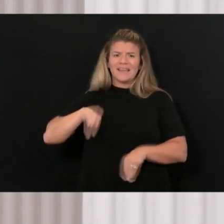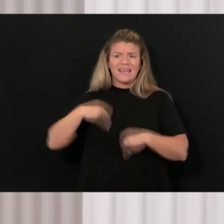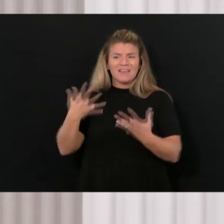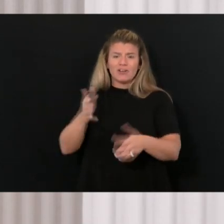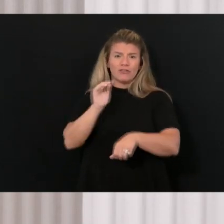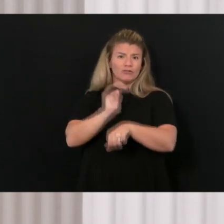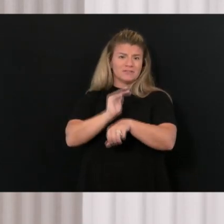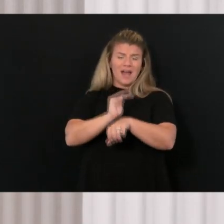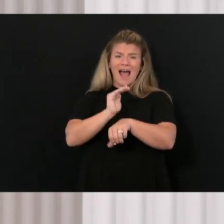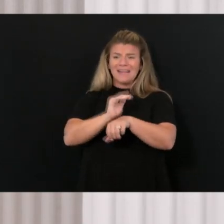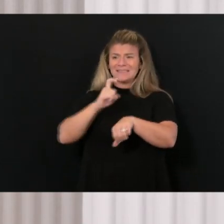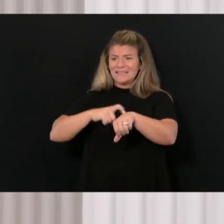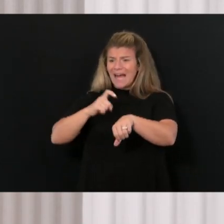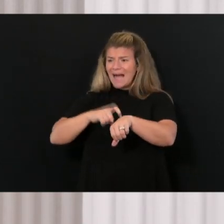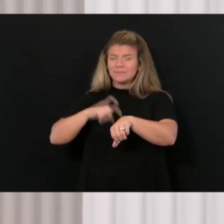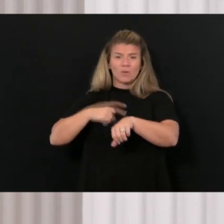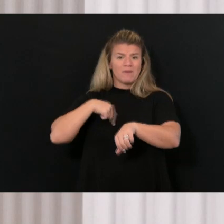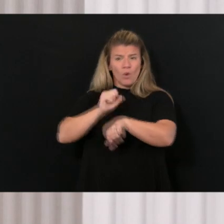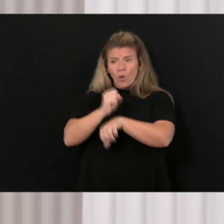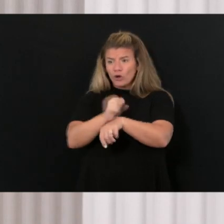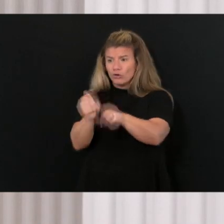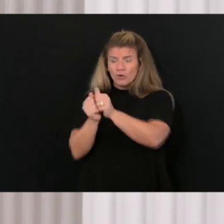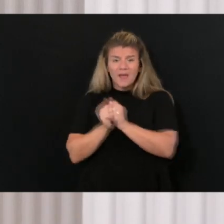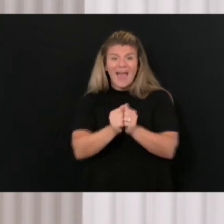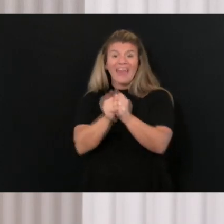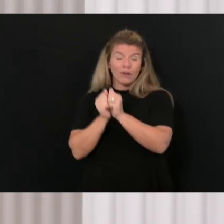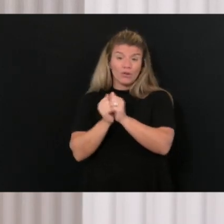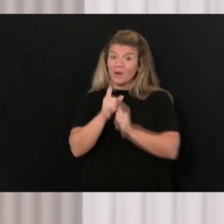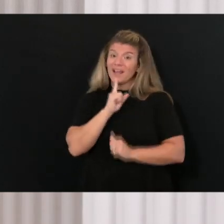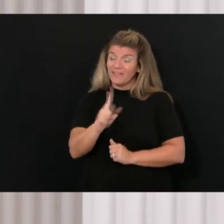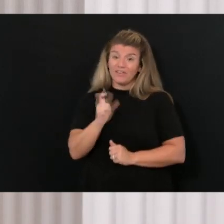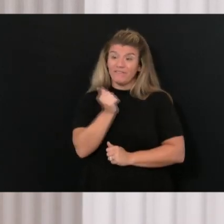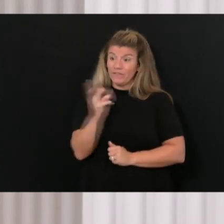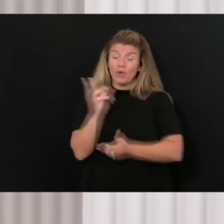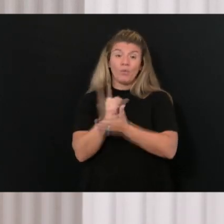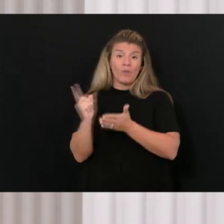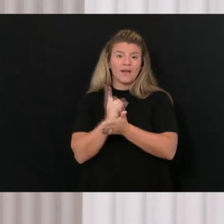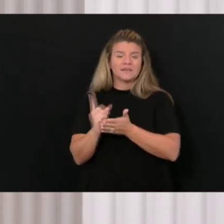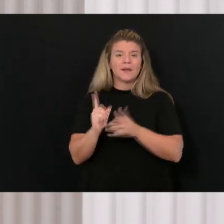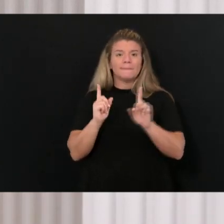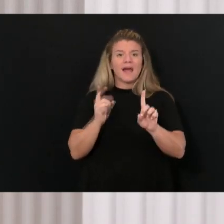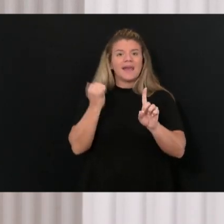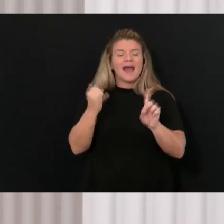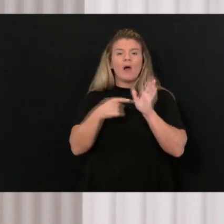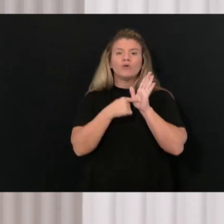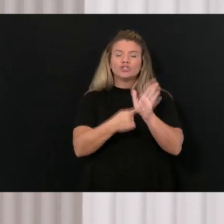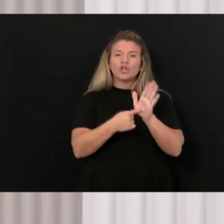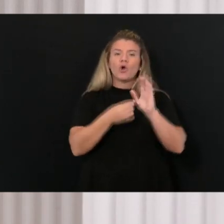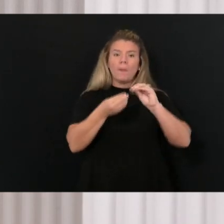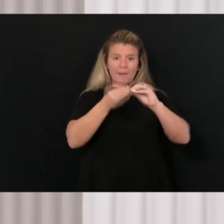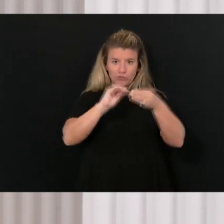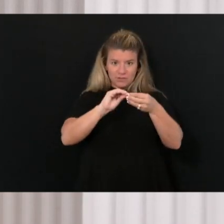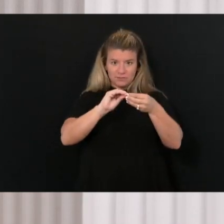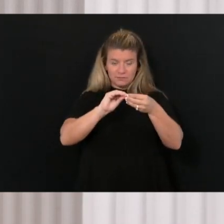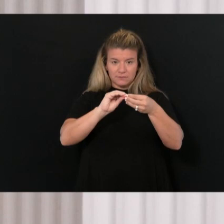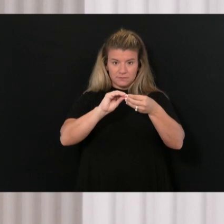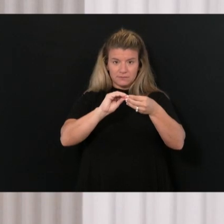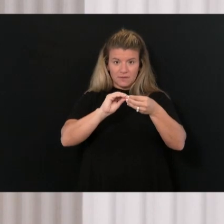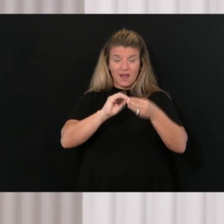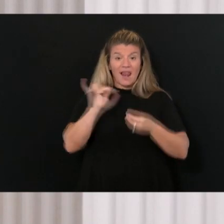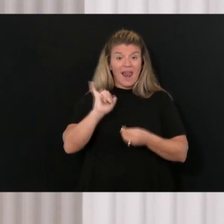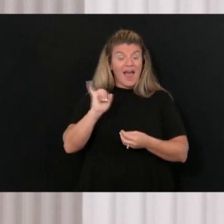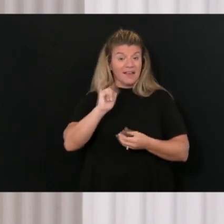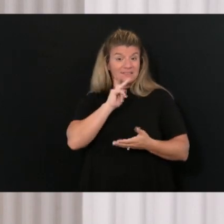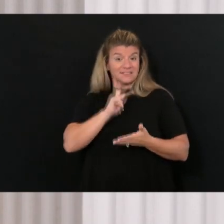nights the last couple of weeks, but we'll kind of start with the metrics. And as Secretary Crouch alluded